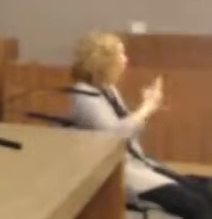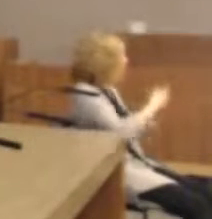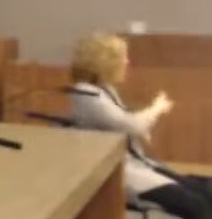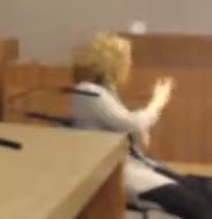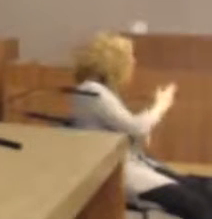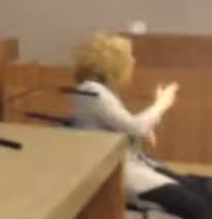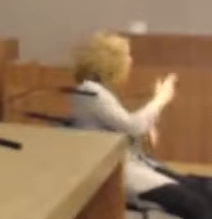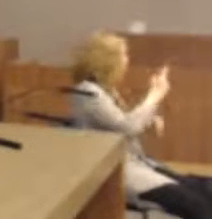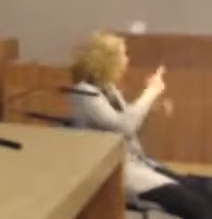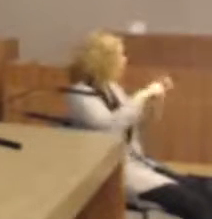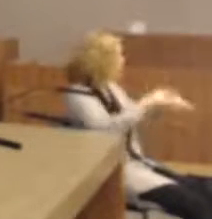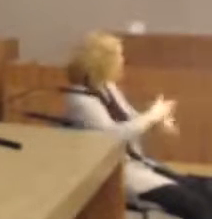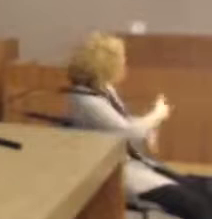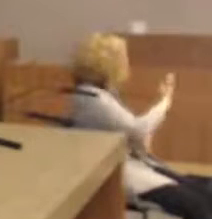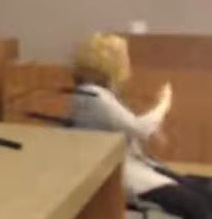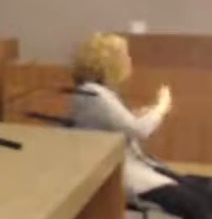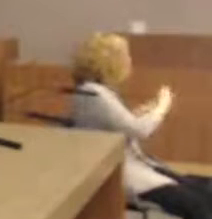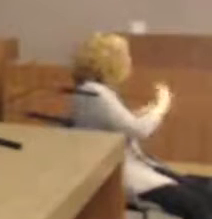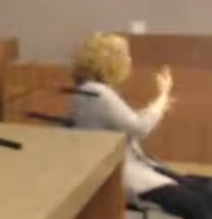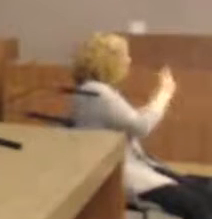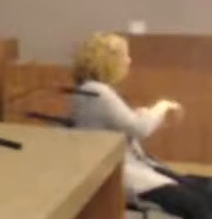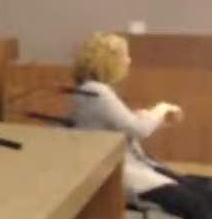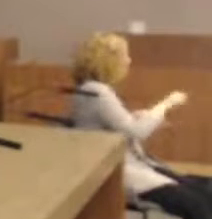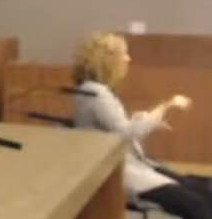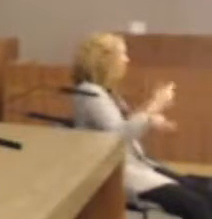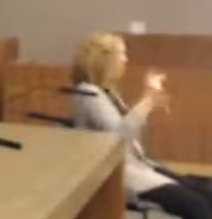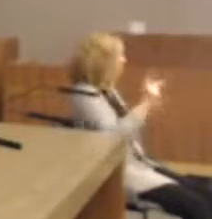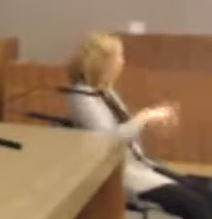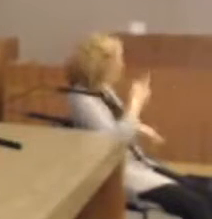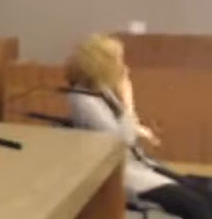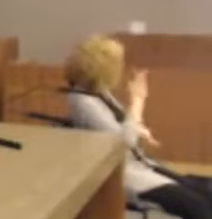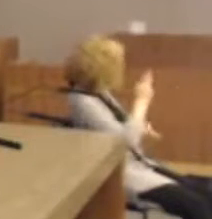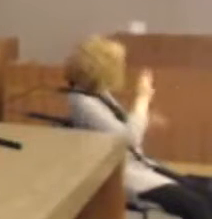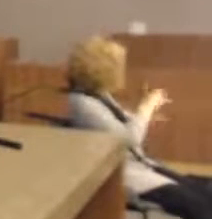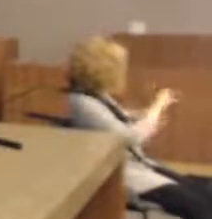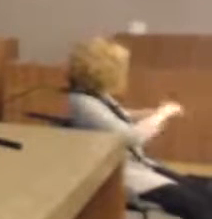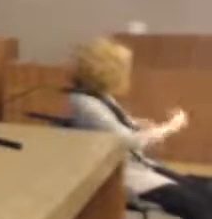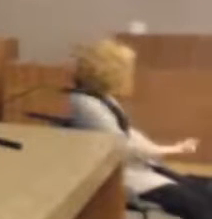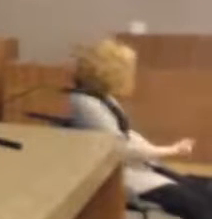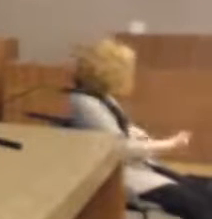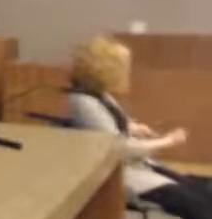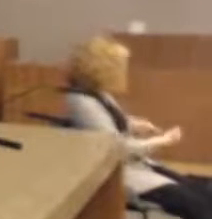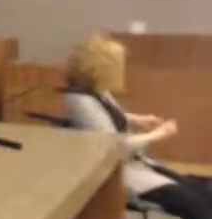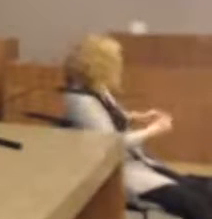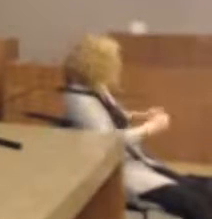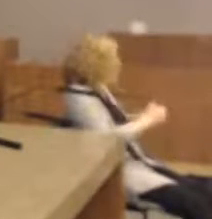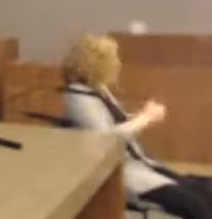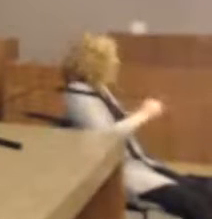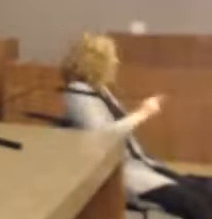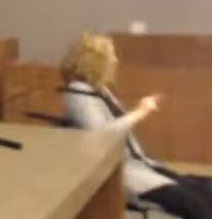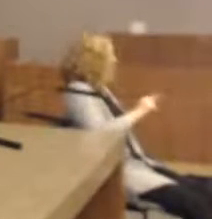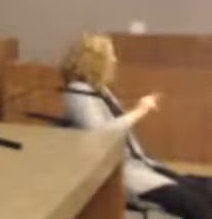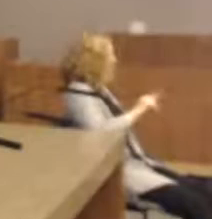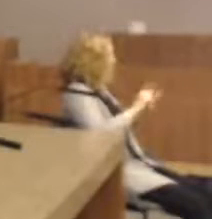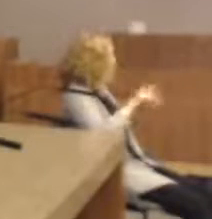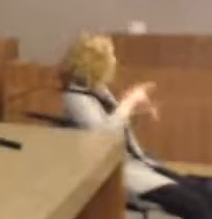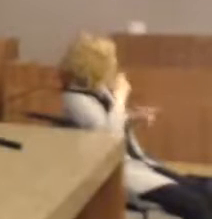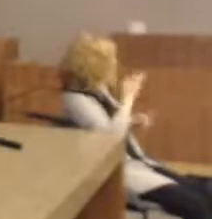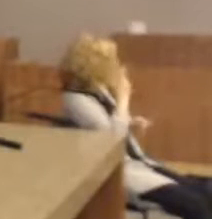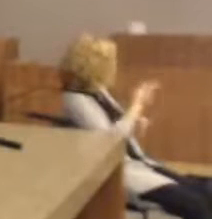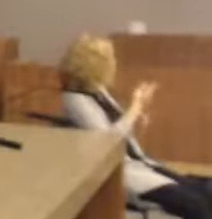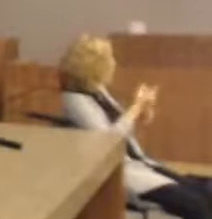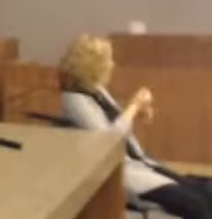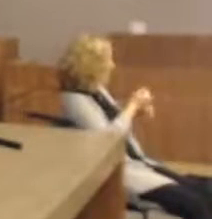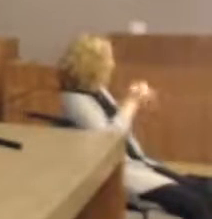shot randomly. The other person just witnessed somebody dying, could have been the victim very easily, watched someone die, maybe